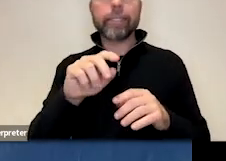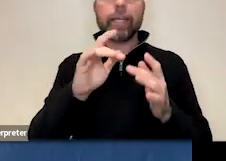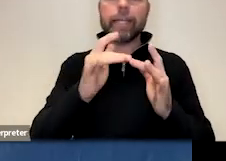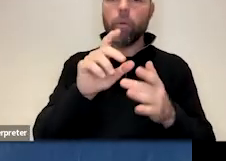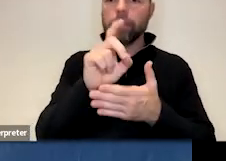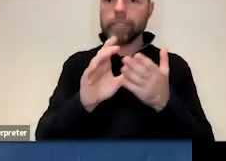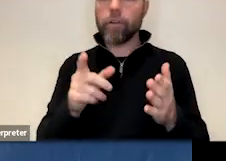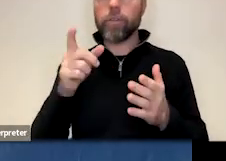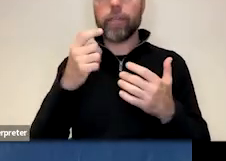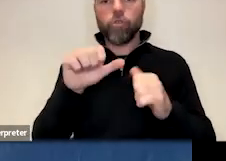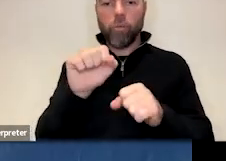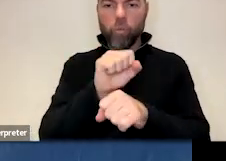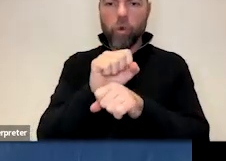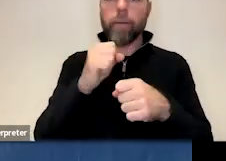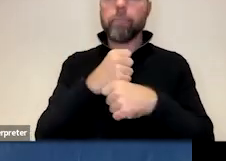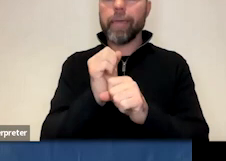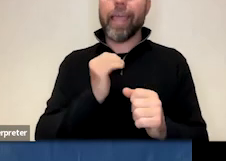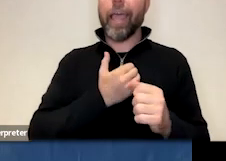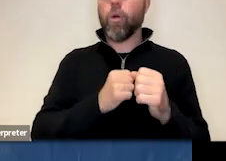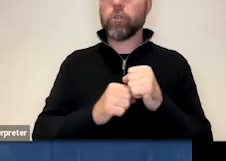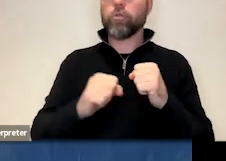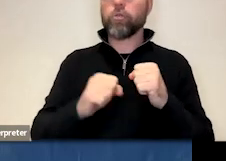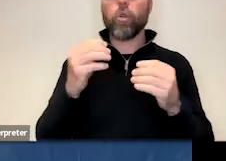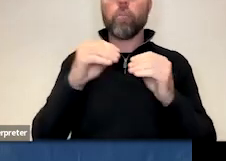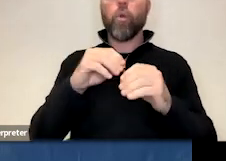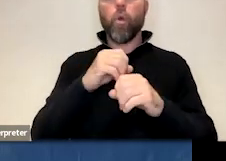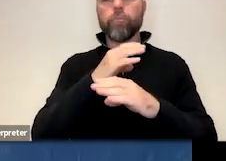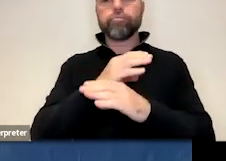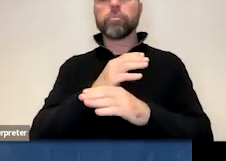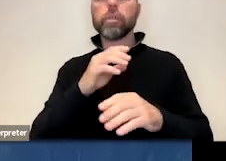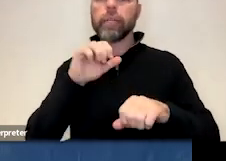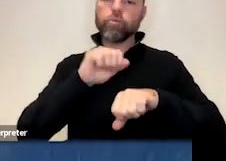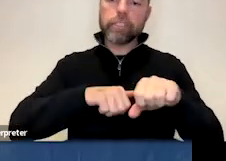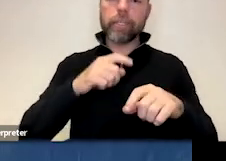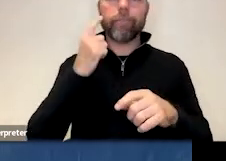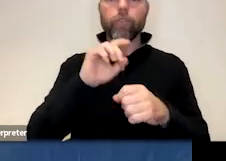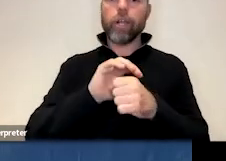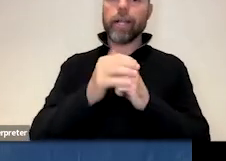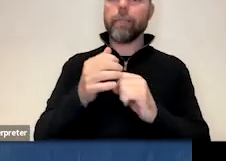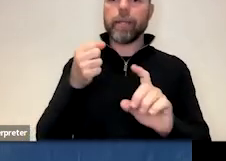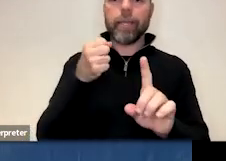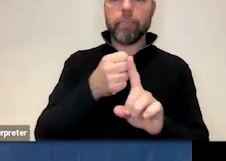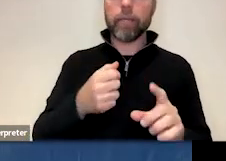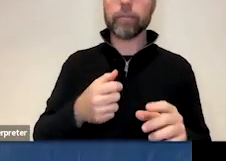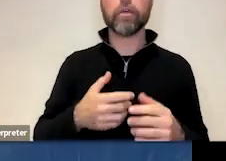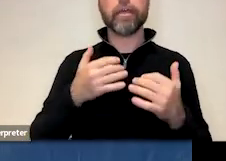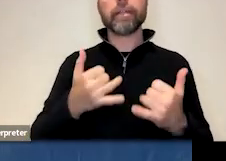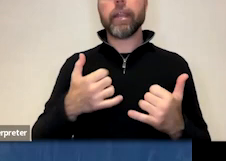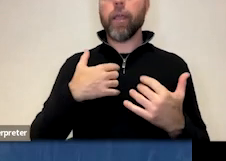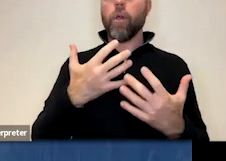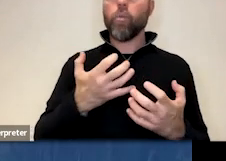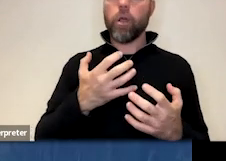make our infrastructure more resilient to climate impacts. So today I want to hit on three